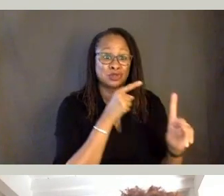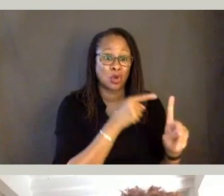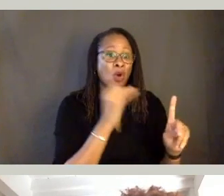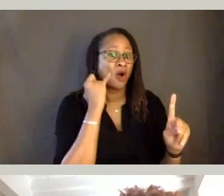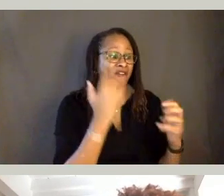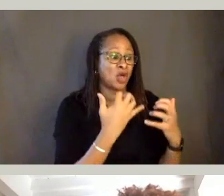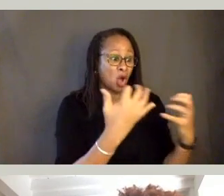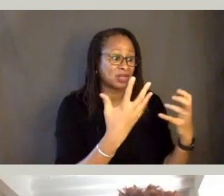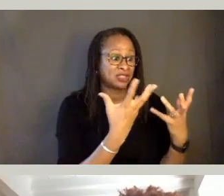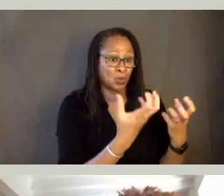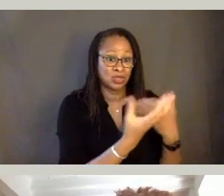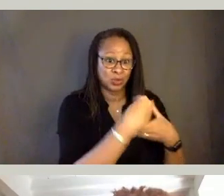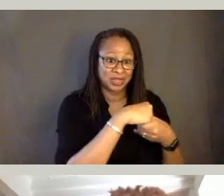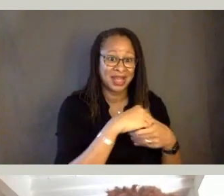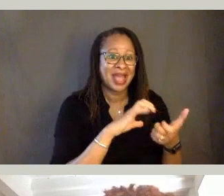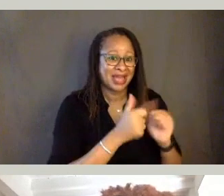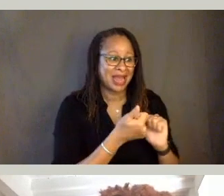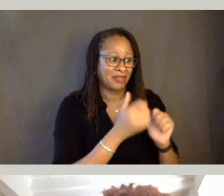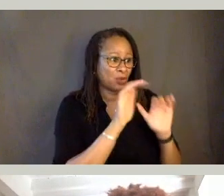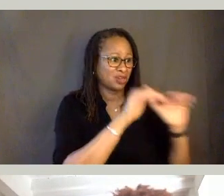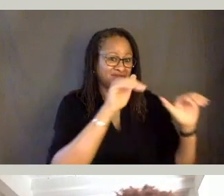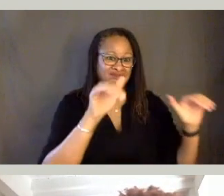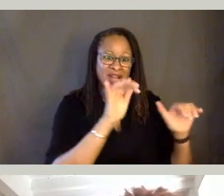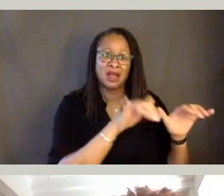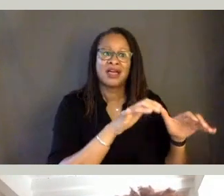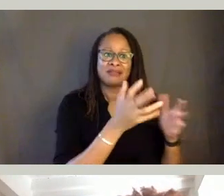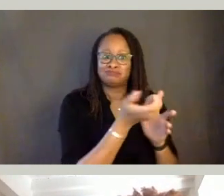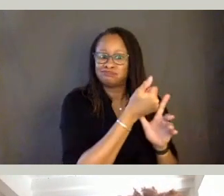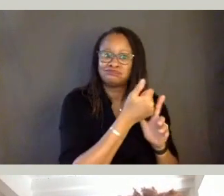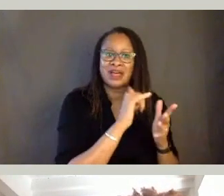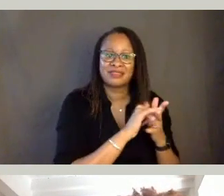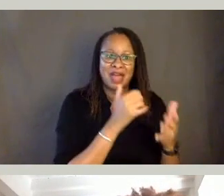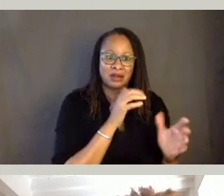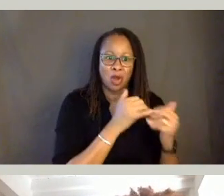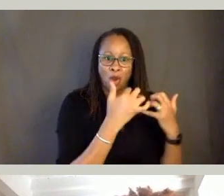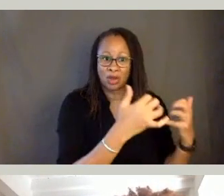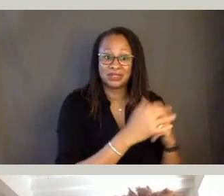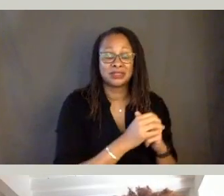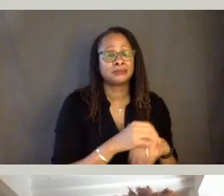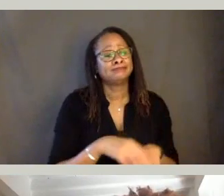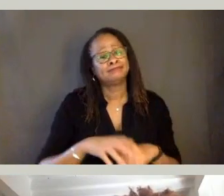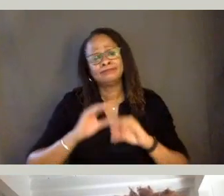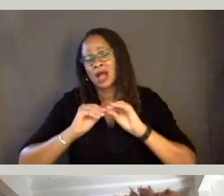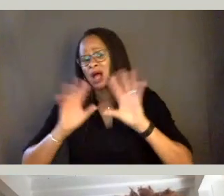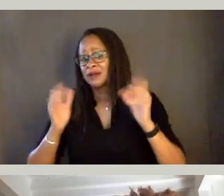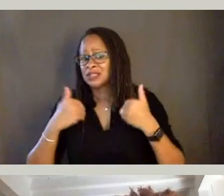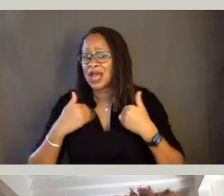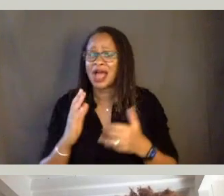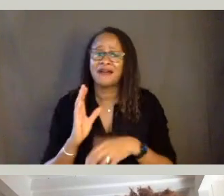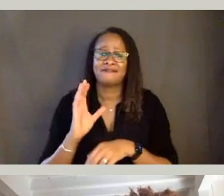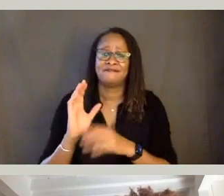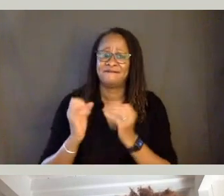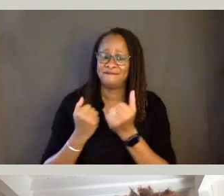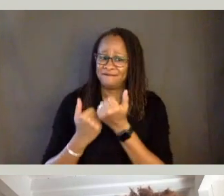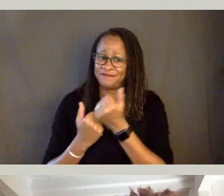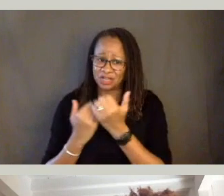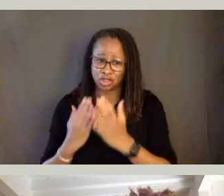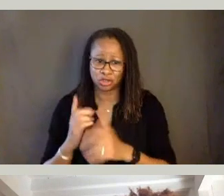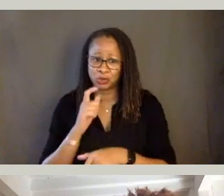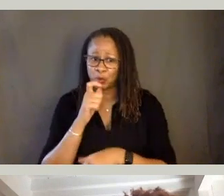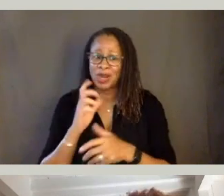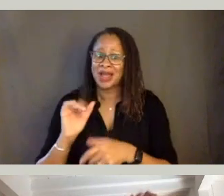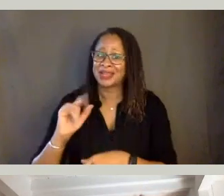want to engage with and how they want to engage that audience. So there's definitely funders in the Catalyst community who sometimes